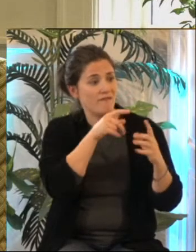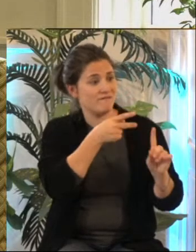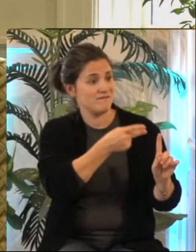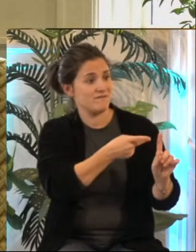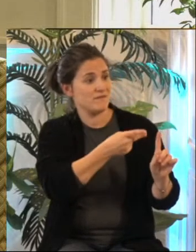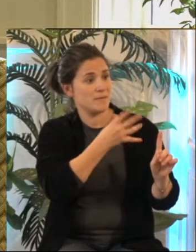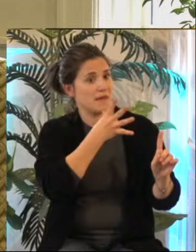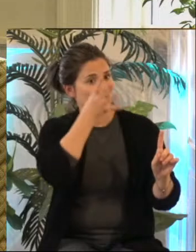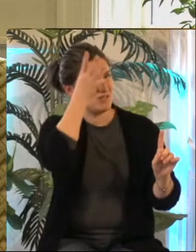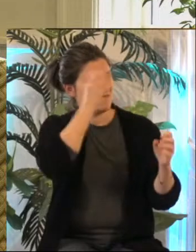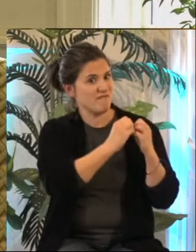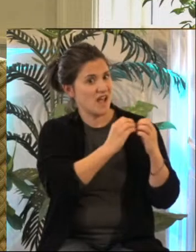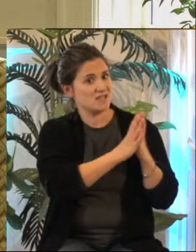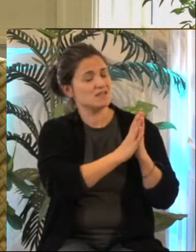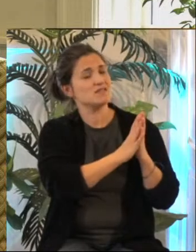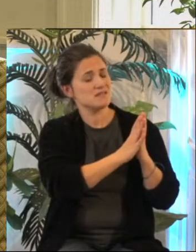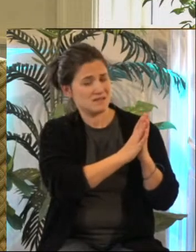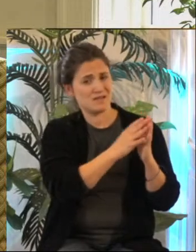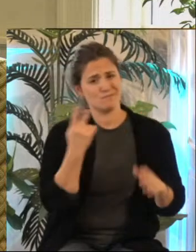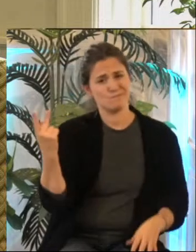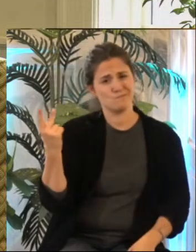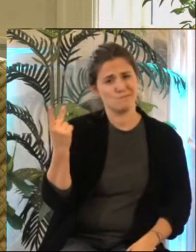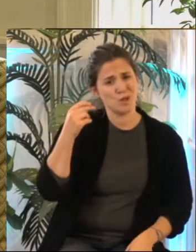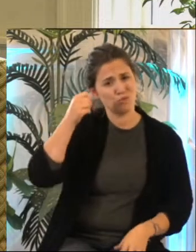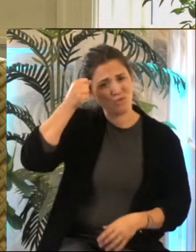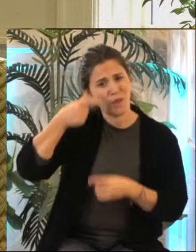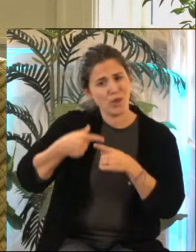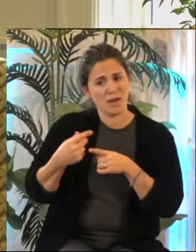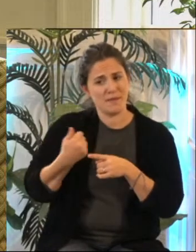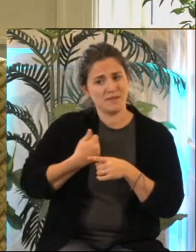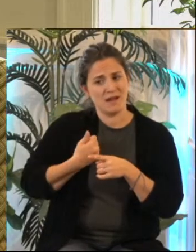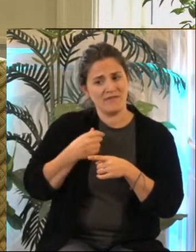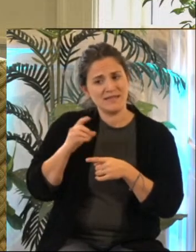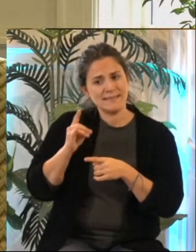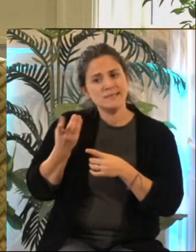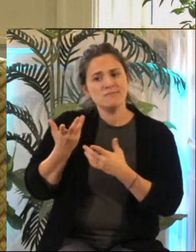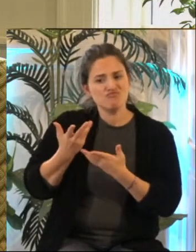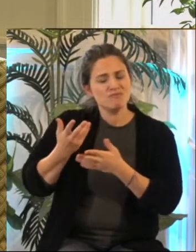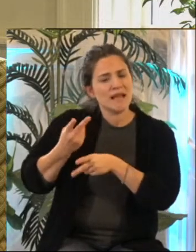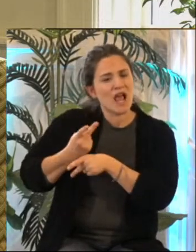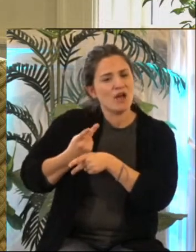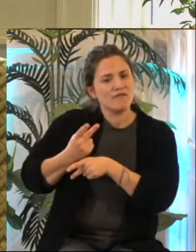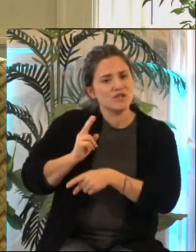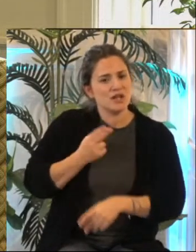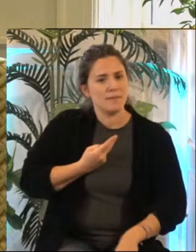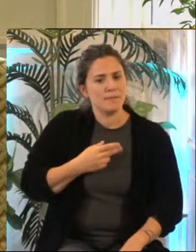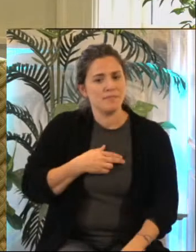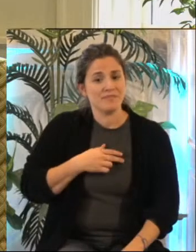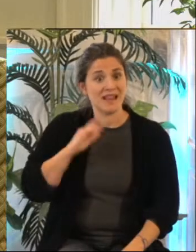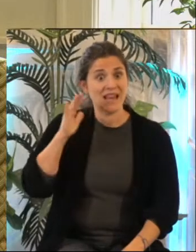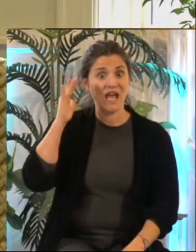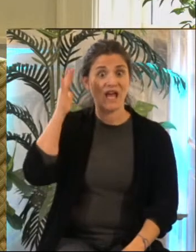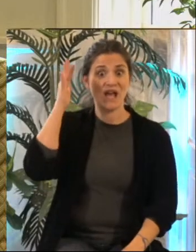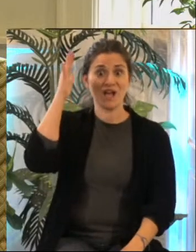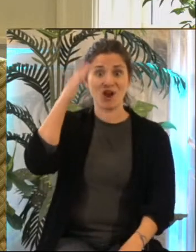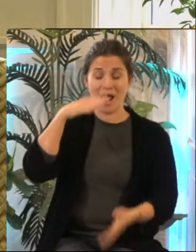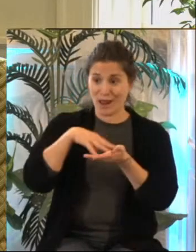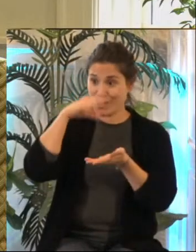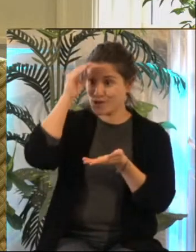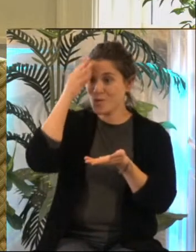going on all around us. And then when I got older, I learned that alcohol did the same